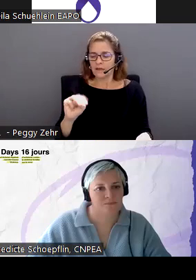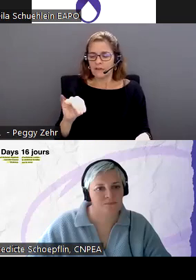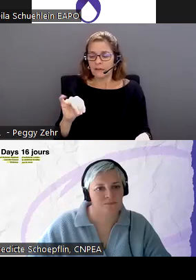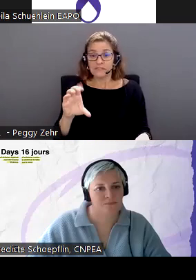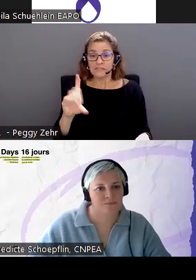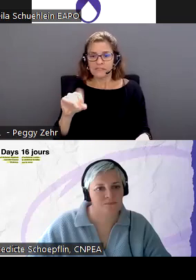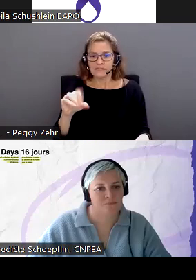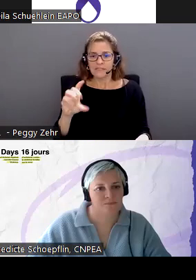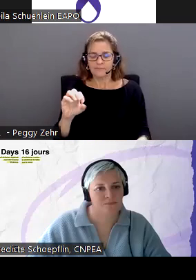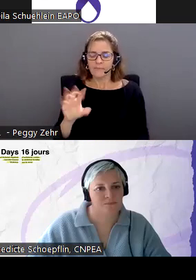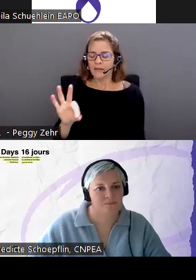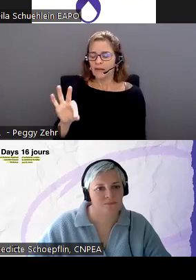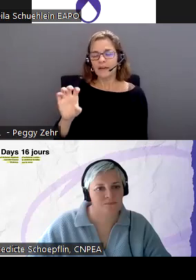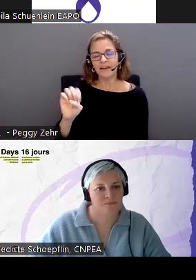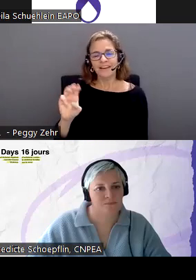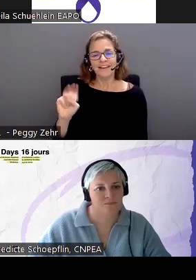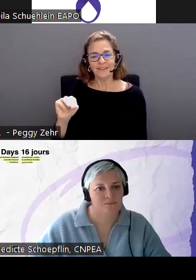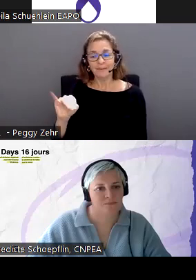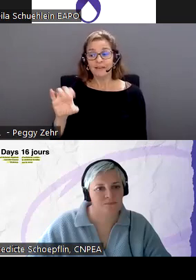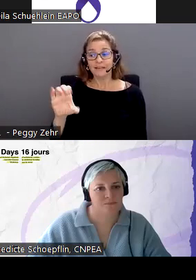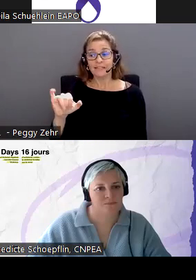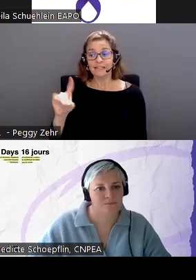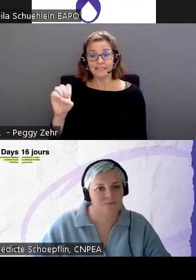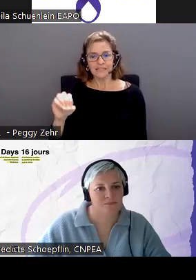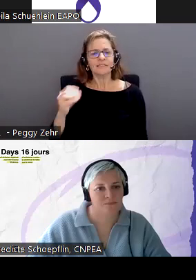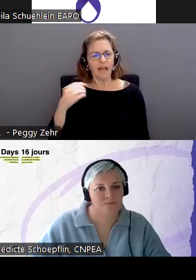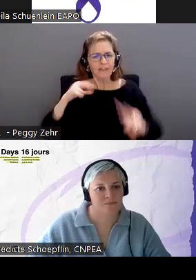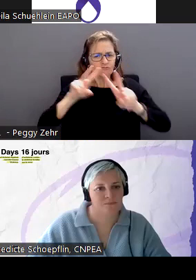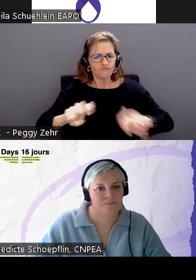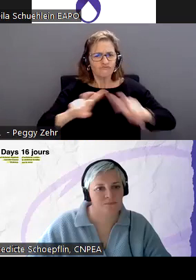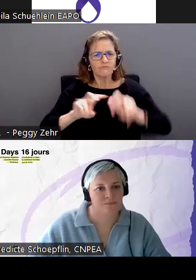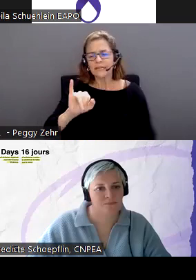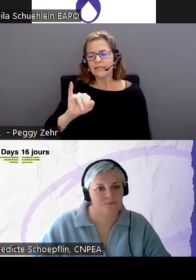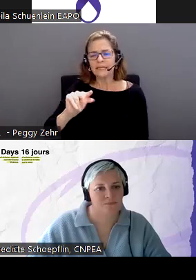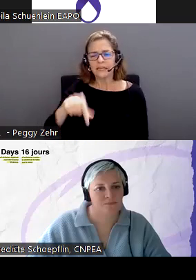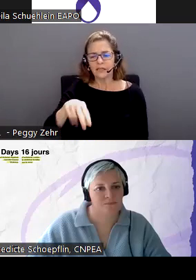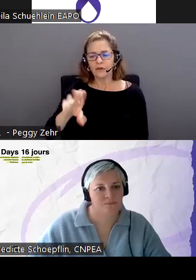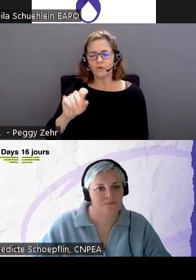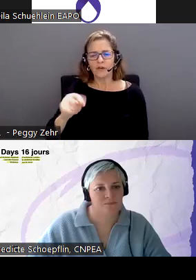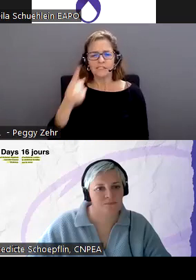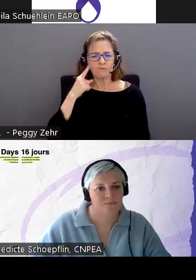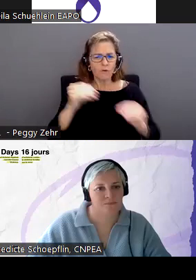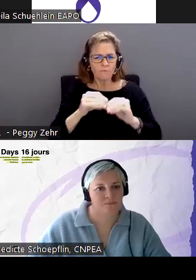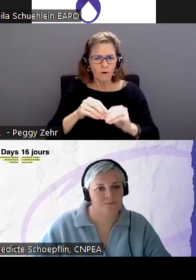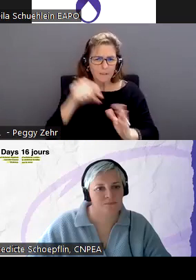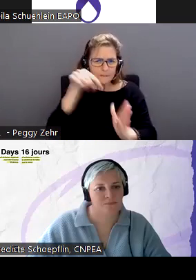just femicides. We do some inquests into them. And this slide I'm showing you refers